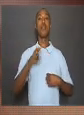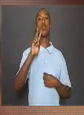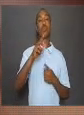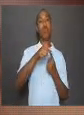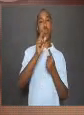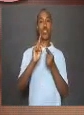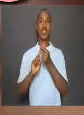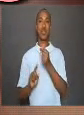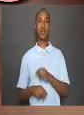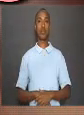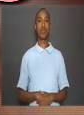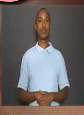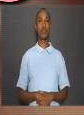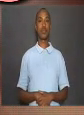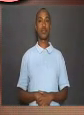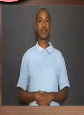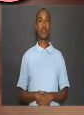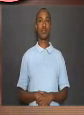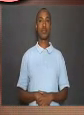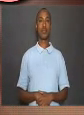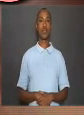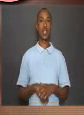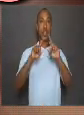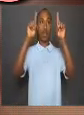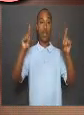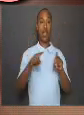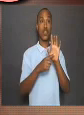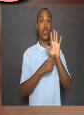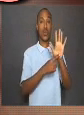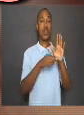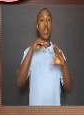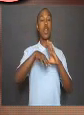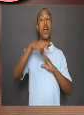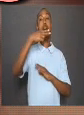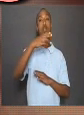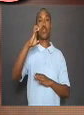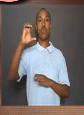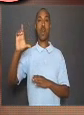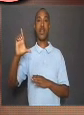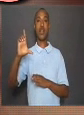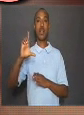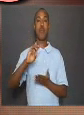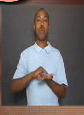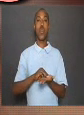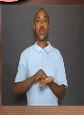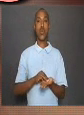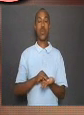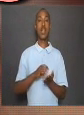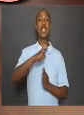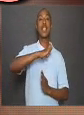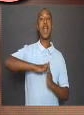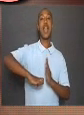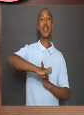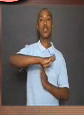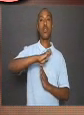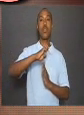poles. Evidence has shown that in hydrogen chloride molecules, the